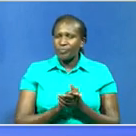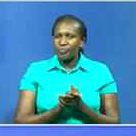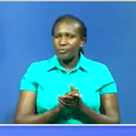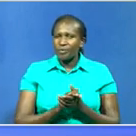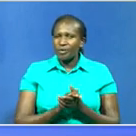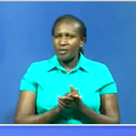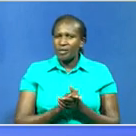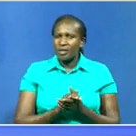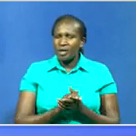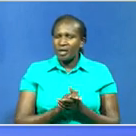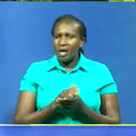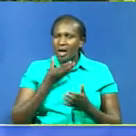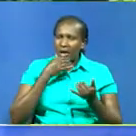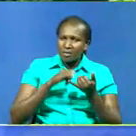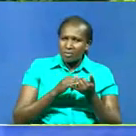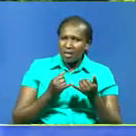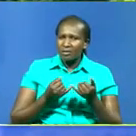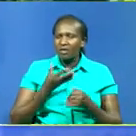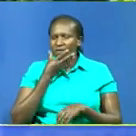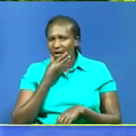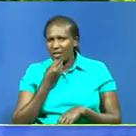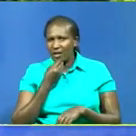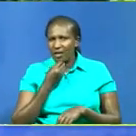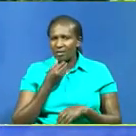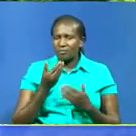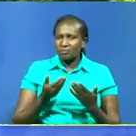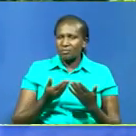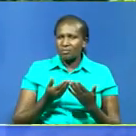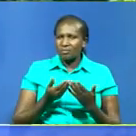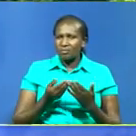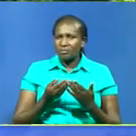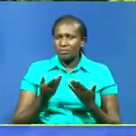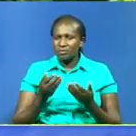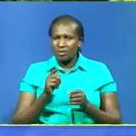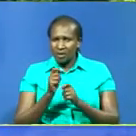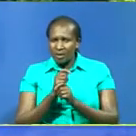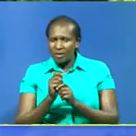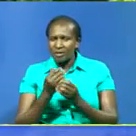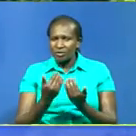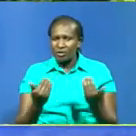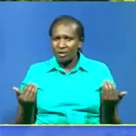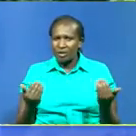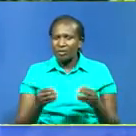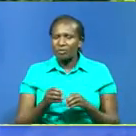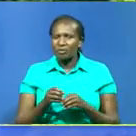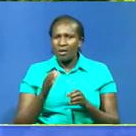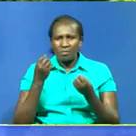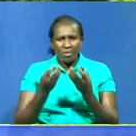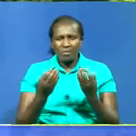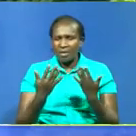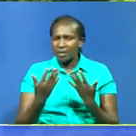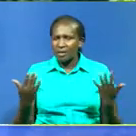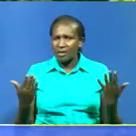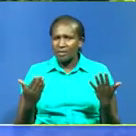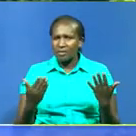there's a role. Kuna husband, kuna father, kuna mentor. You train your children. You empower them. There are so many things that you're supposed to be